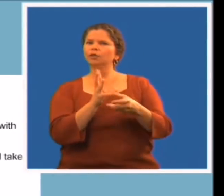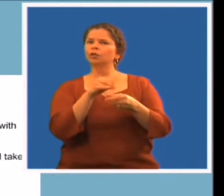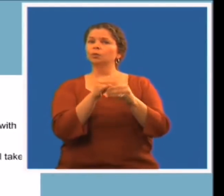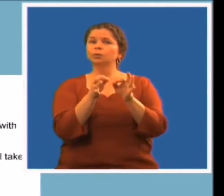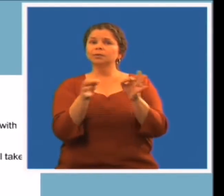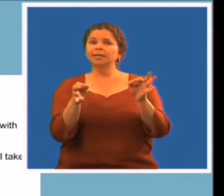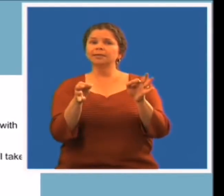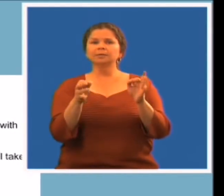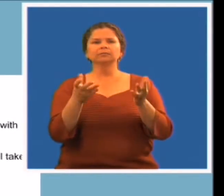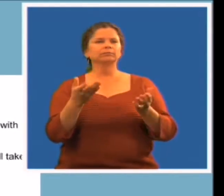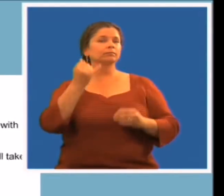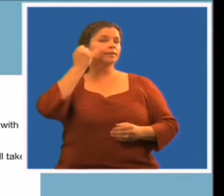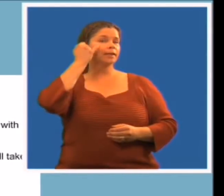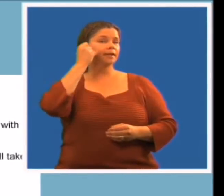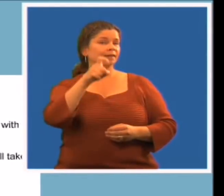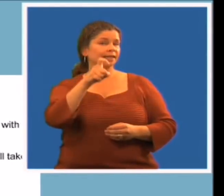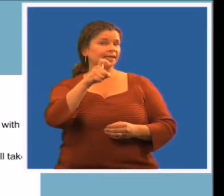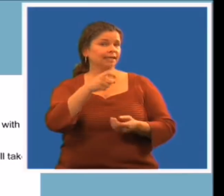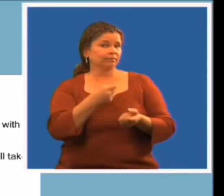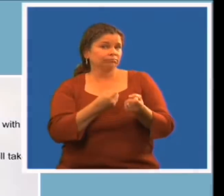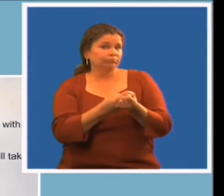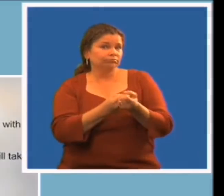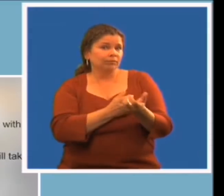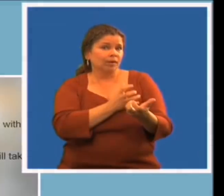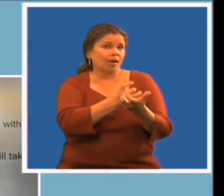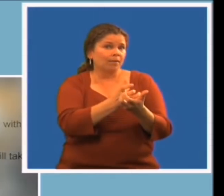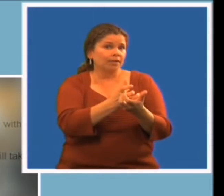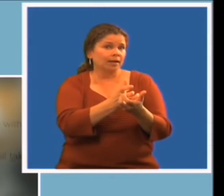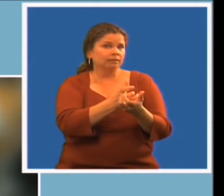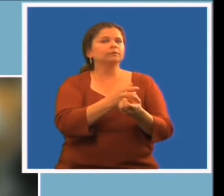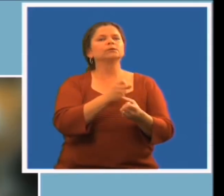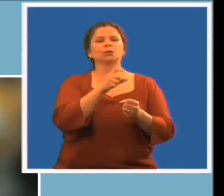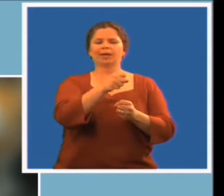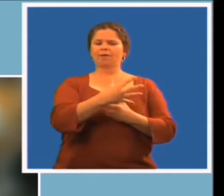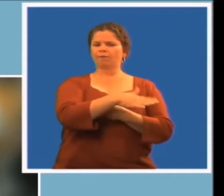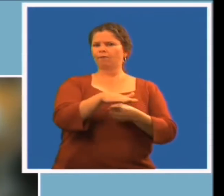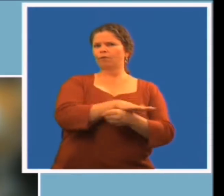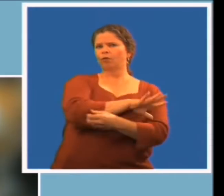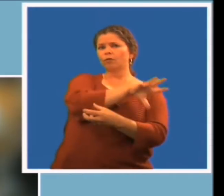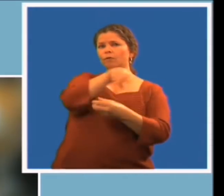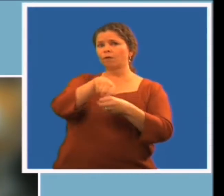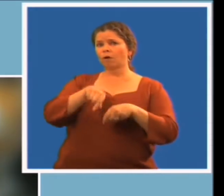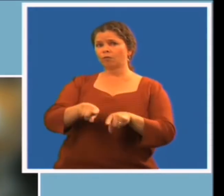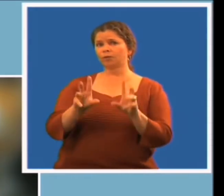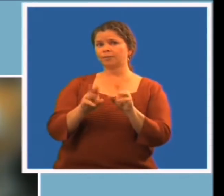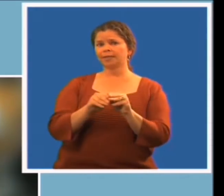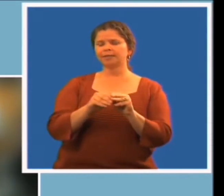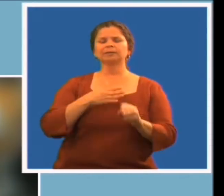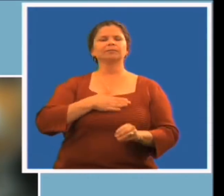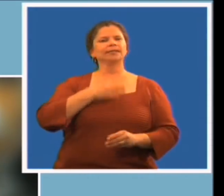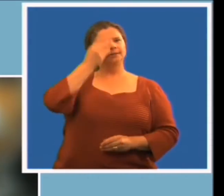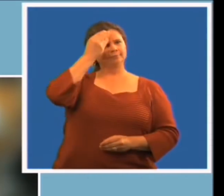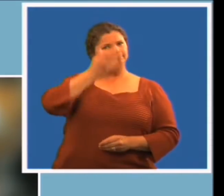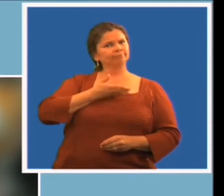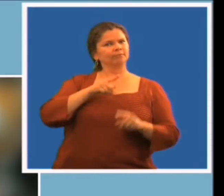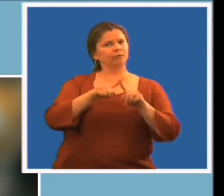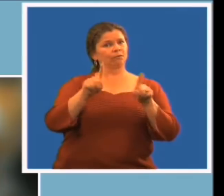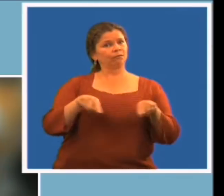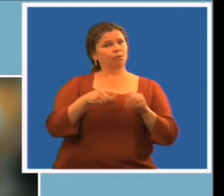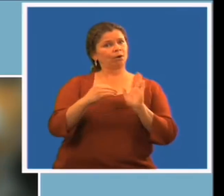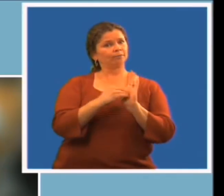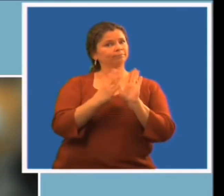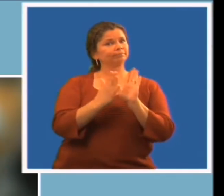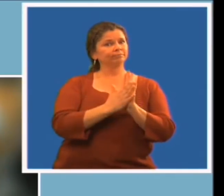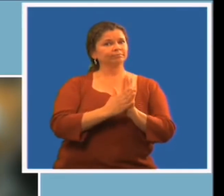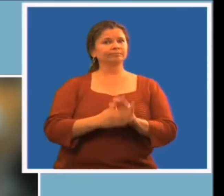by indicating so on the form. When the notice is returned, the school is advised that a person who is hard of hearing